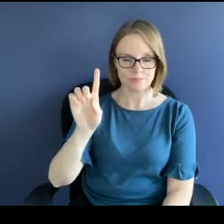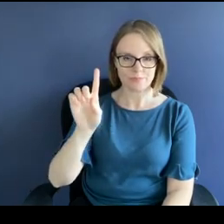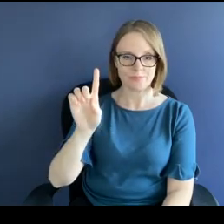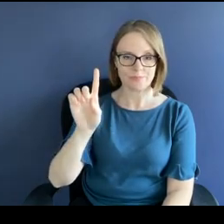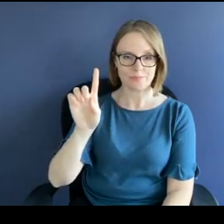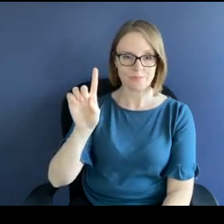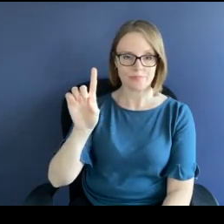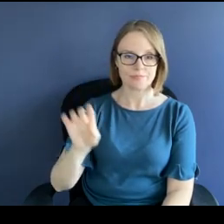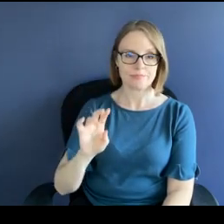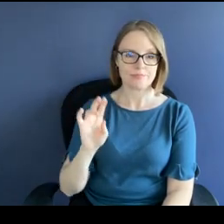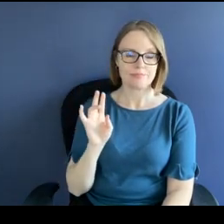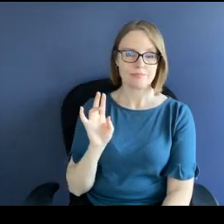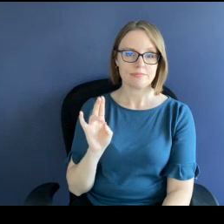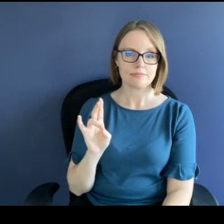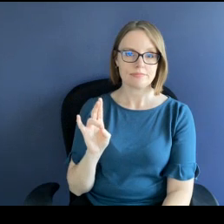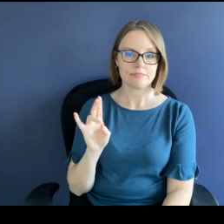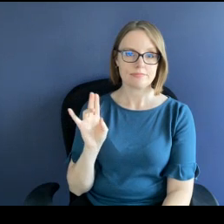341